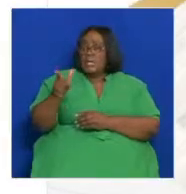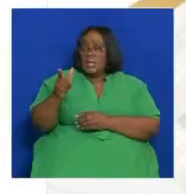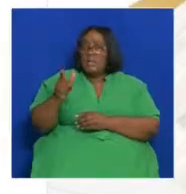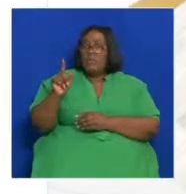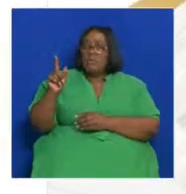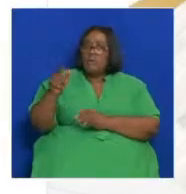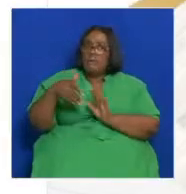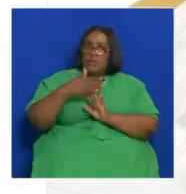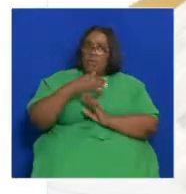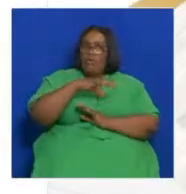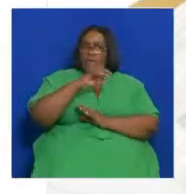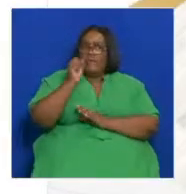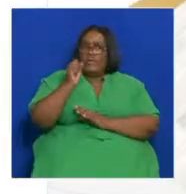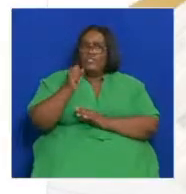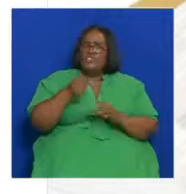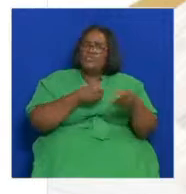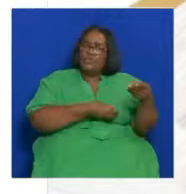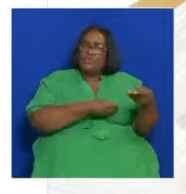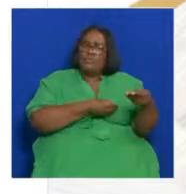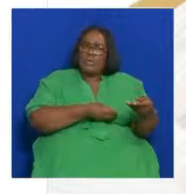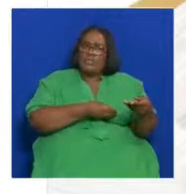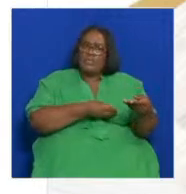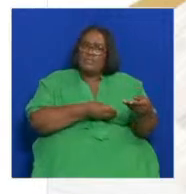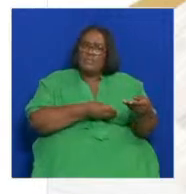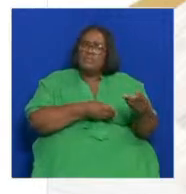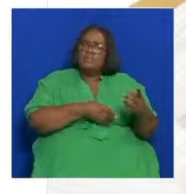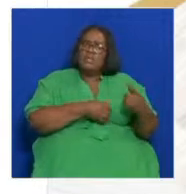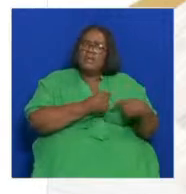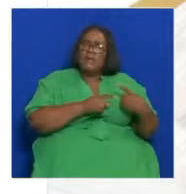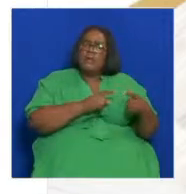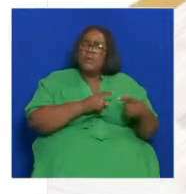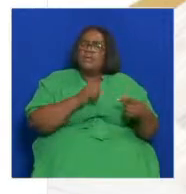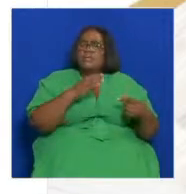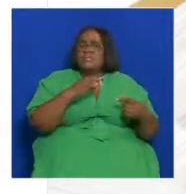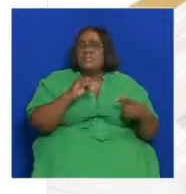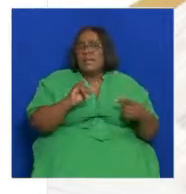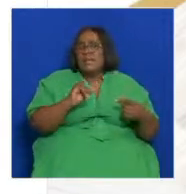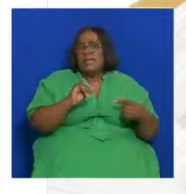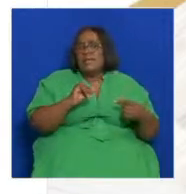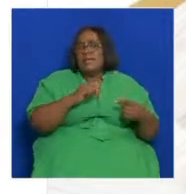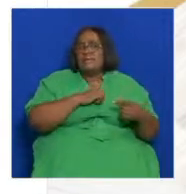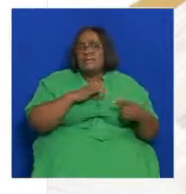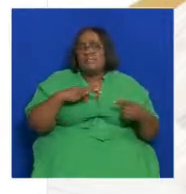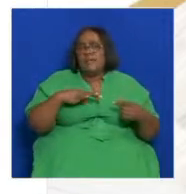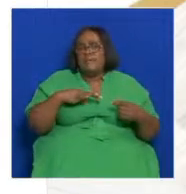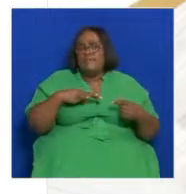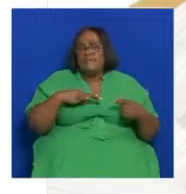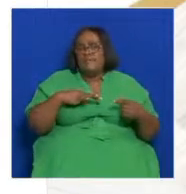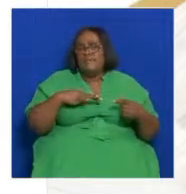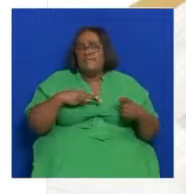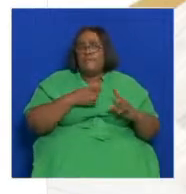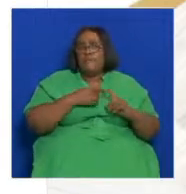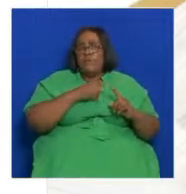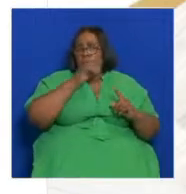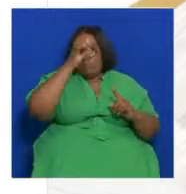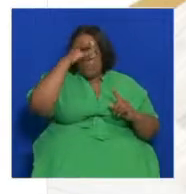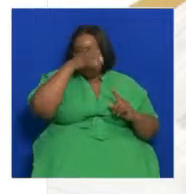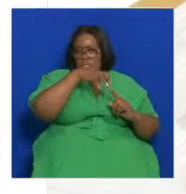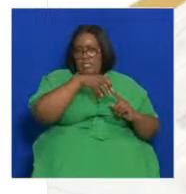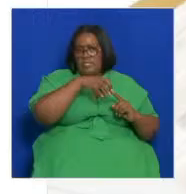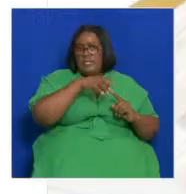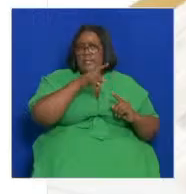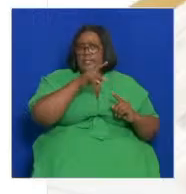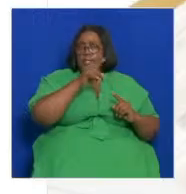containing the allegations against the CI officials from the station. and that he had been told the dockets were